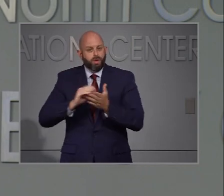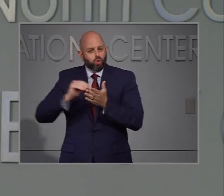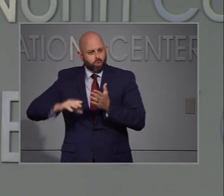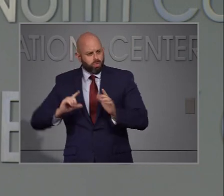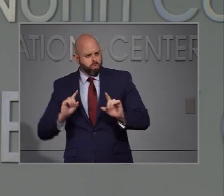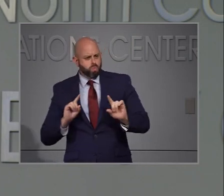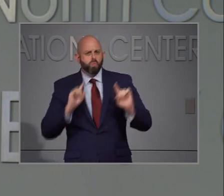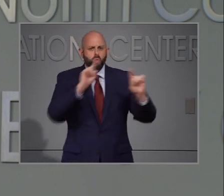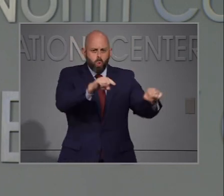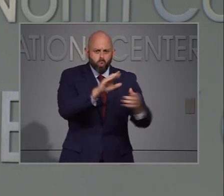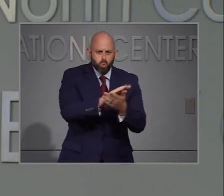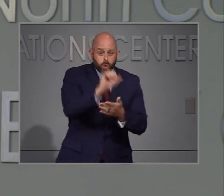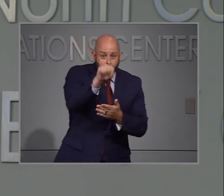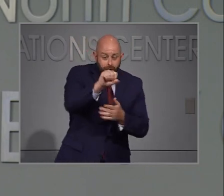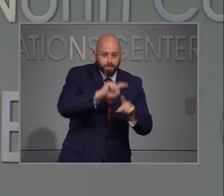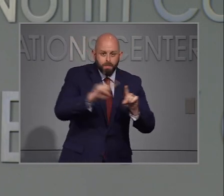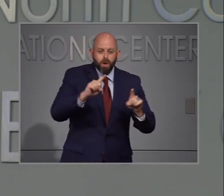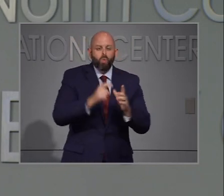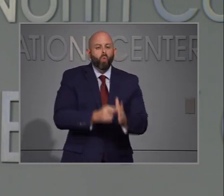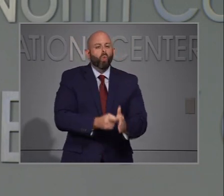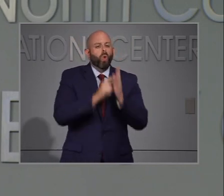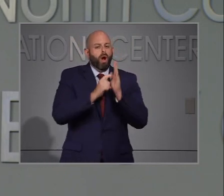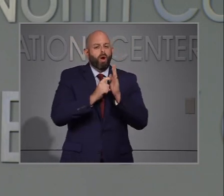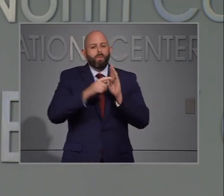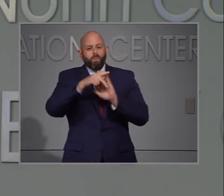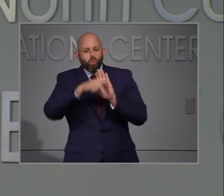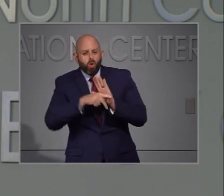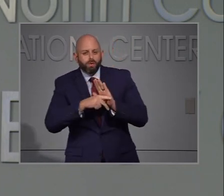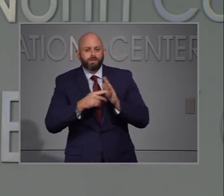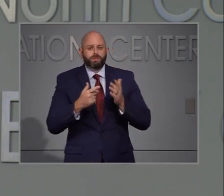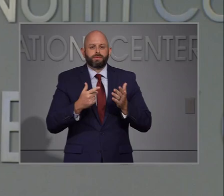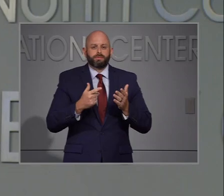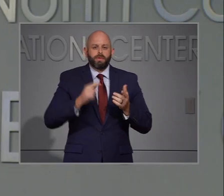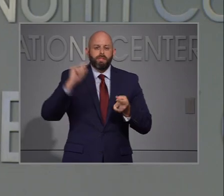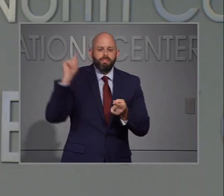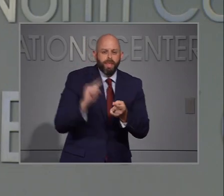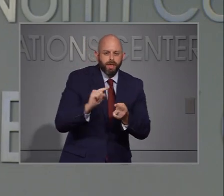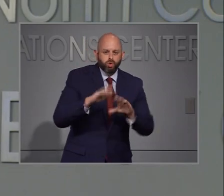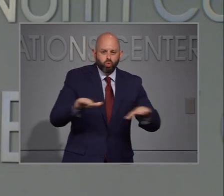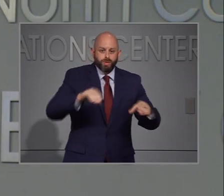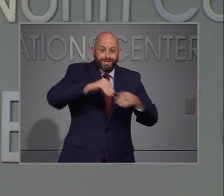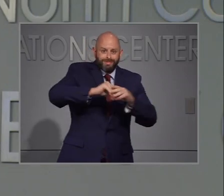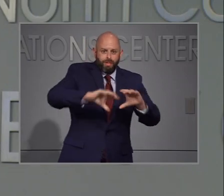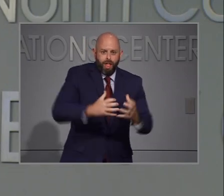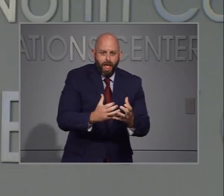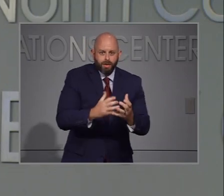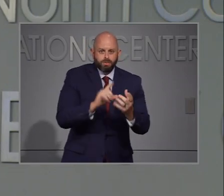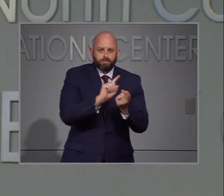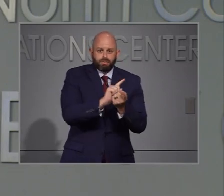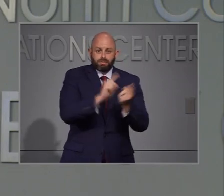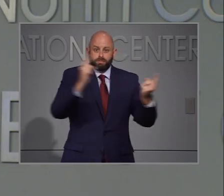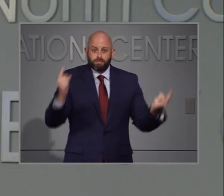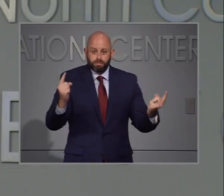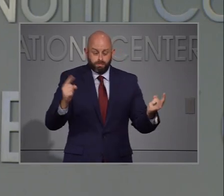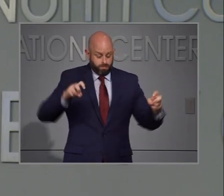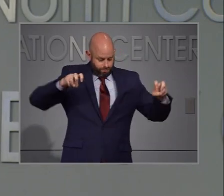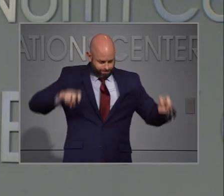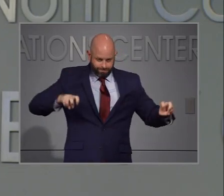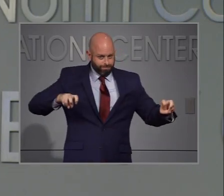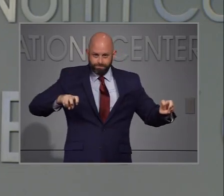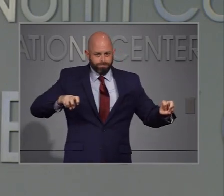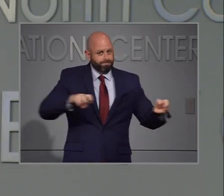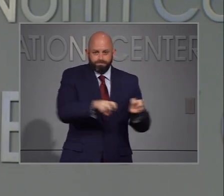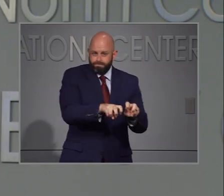provide important safety protocols like fewer children in the classroom, social distancing, face